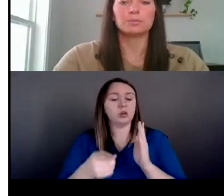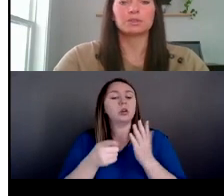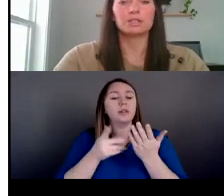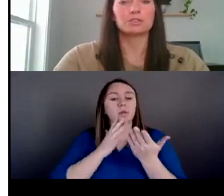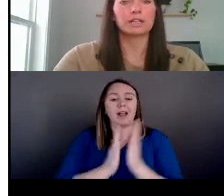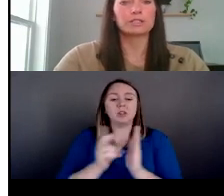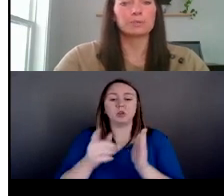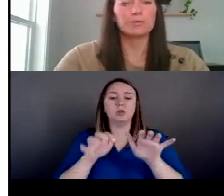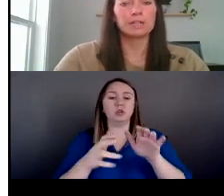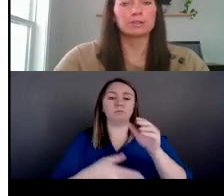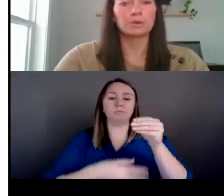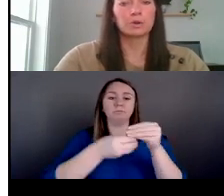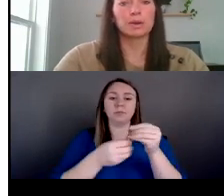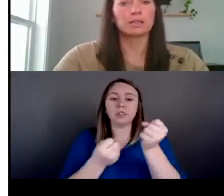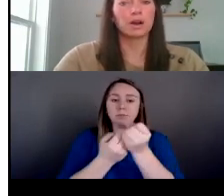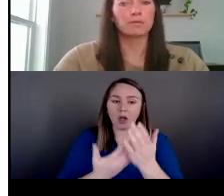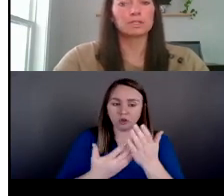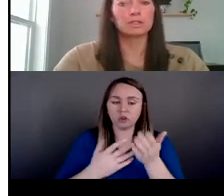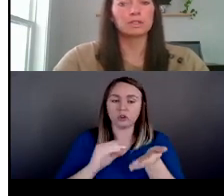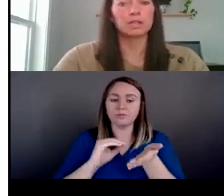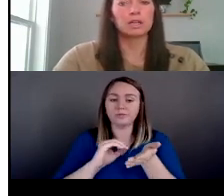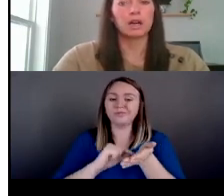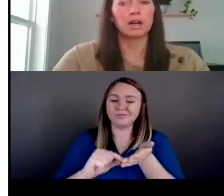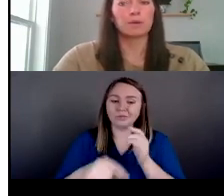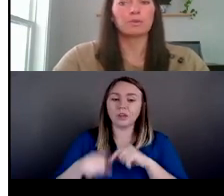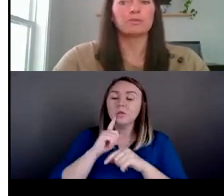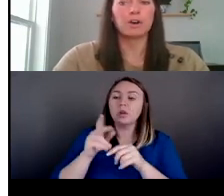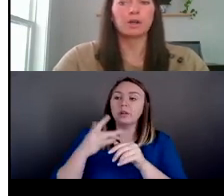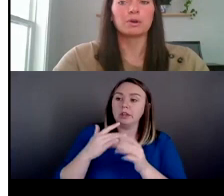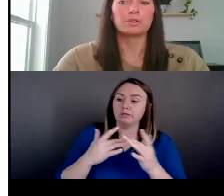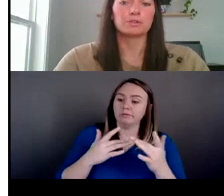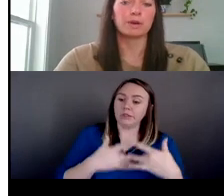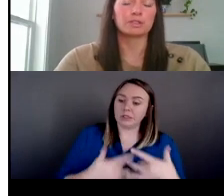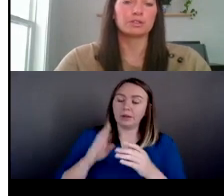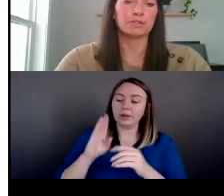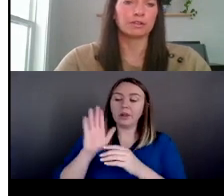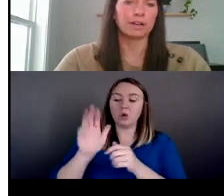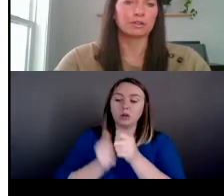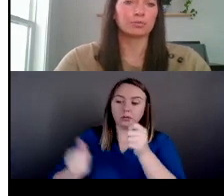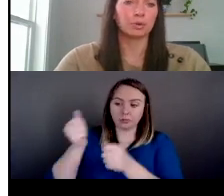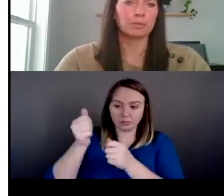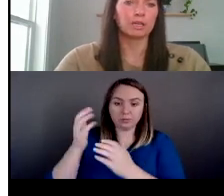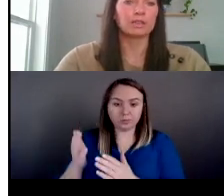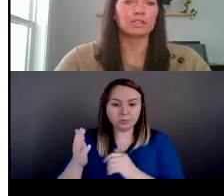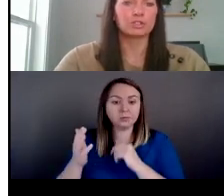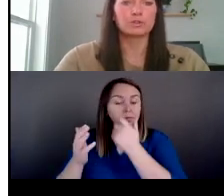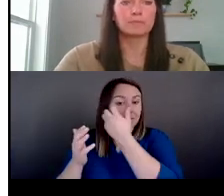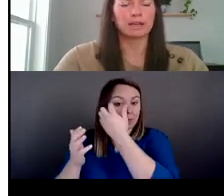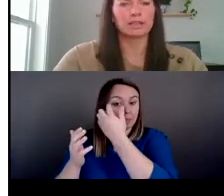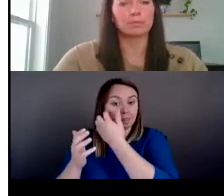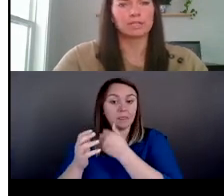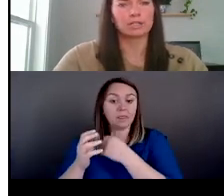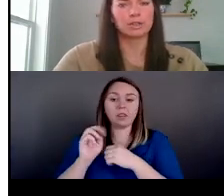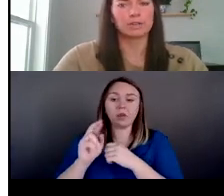is typically your direct supervisor or commanding officer. I will then follow up with your sponsor to verify your employment. And this just goes